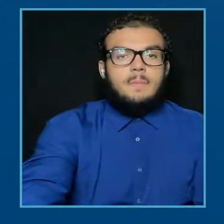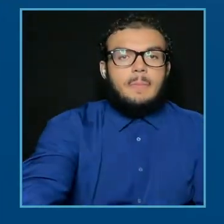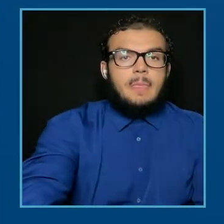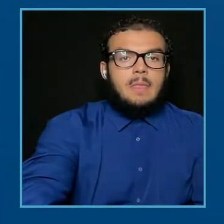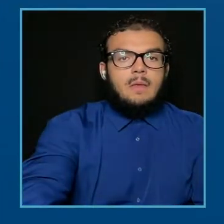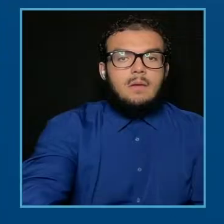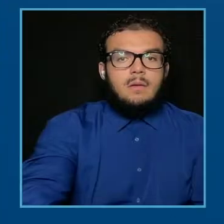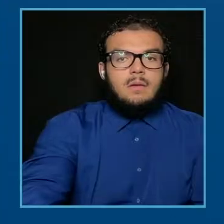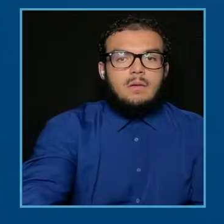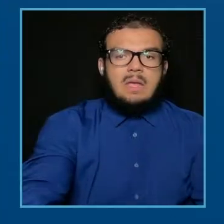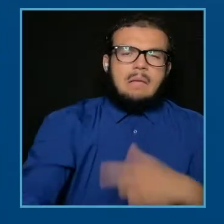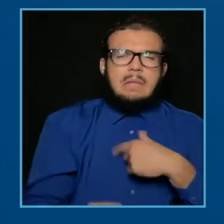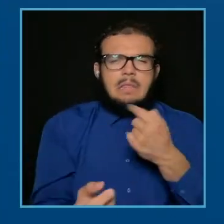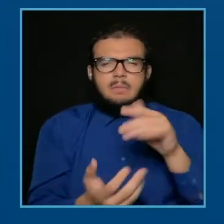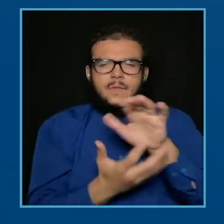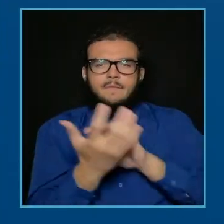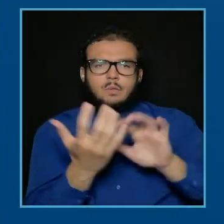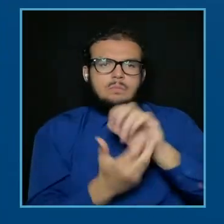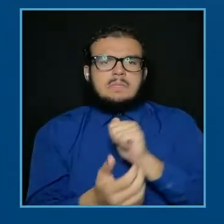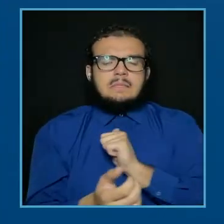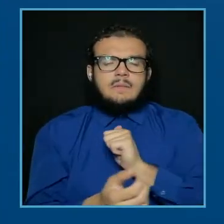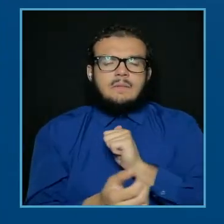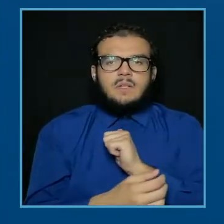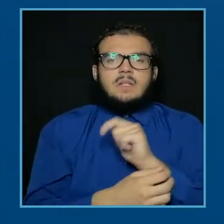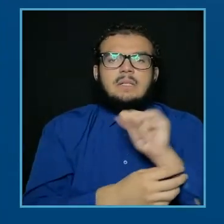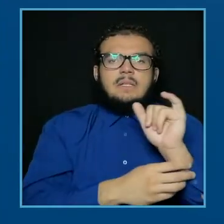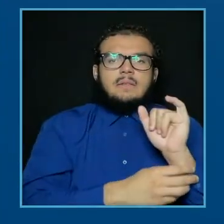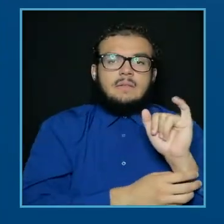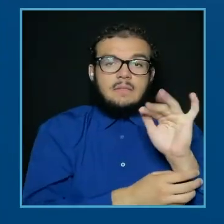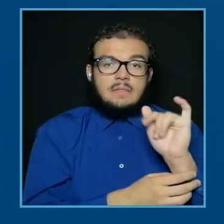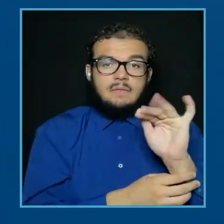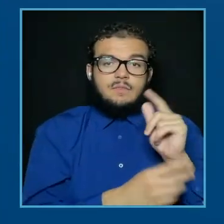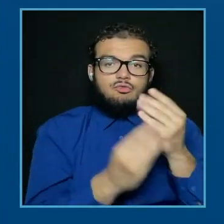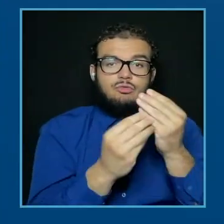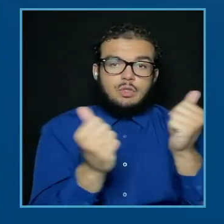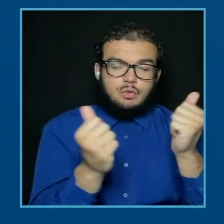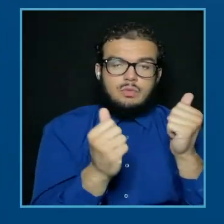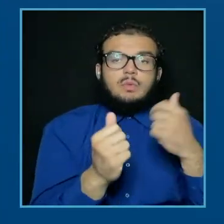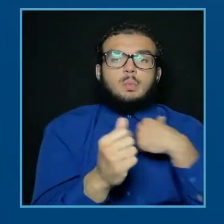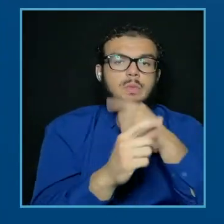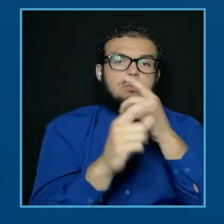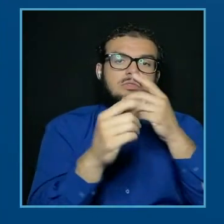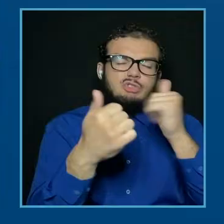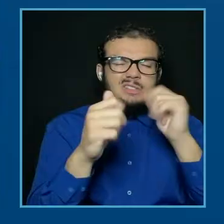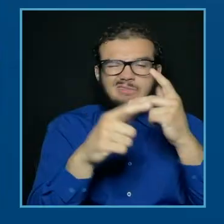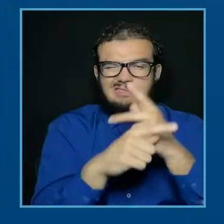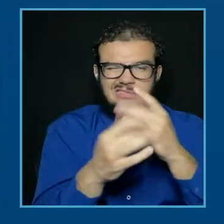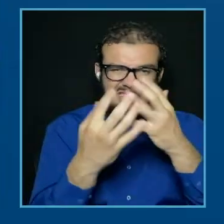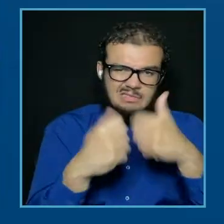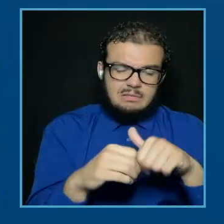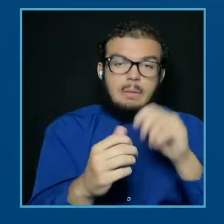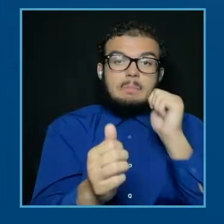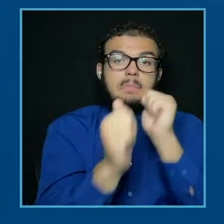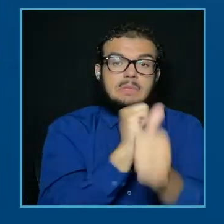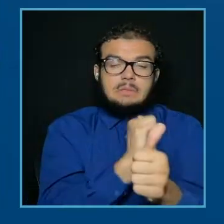little confused there. So if this resolution, which we're perfecting right now, passes,